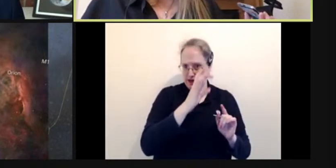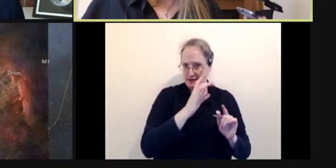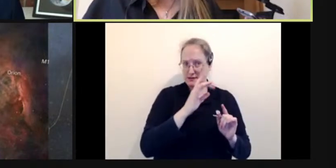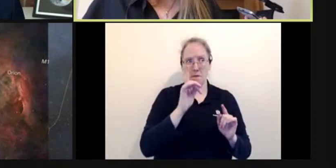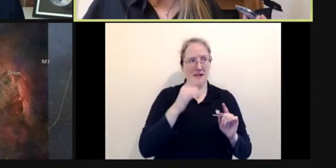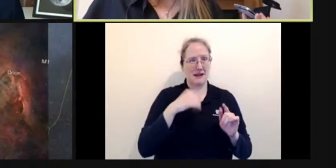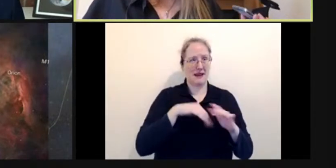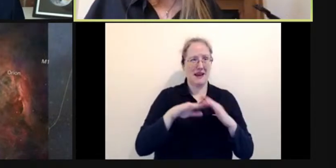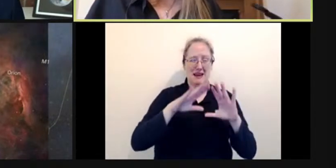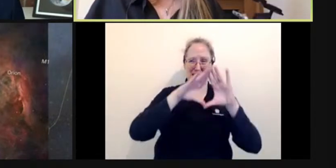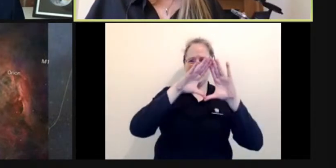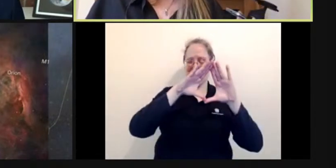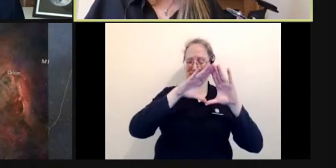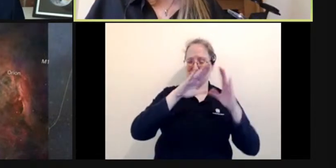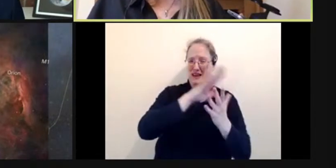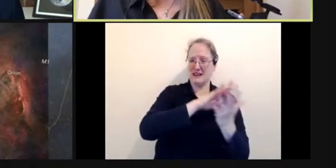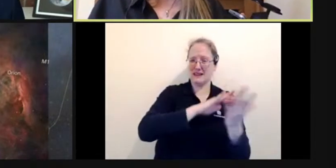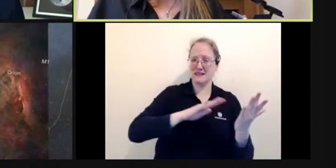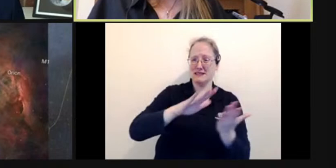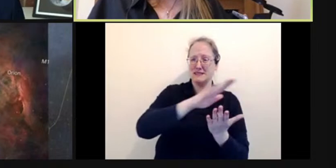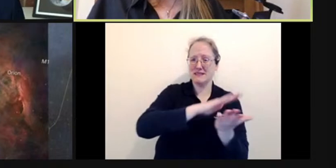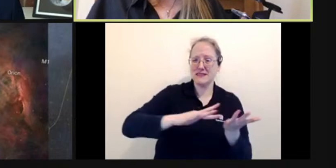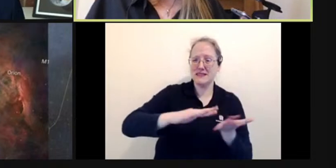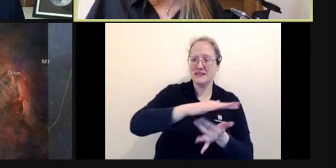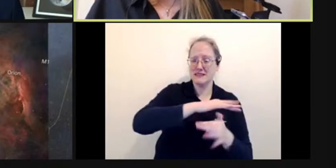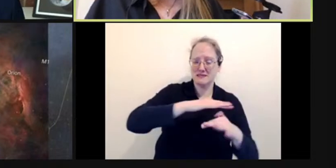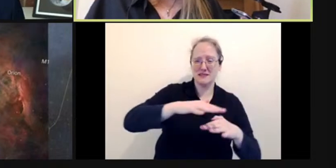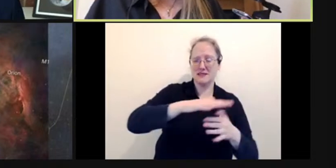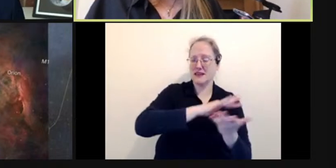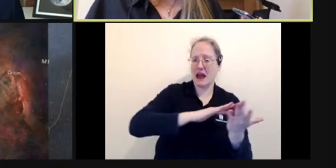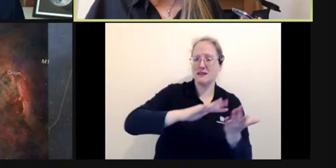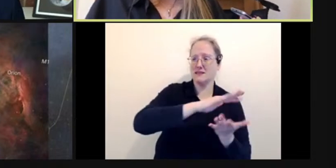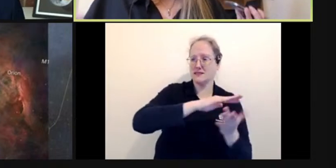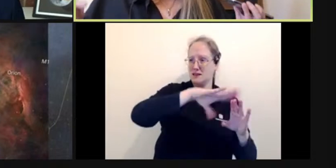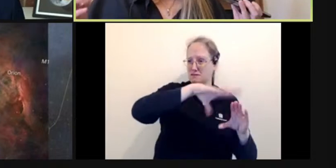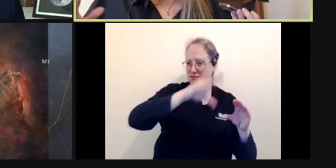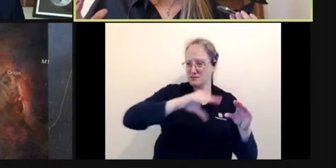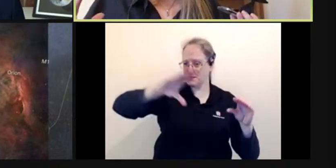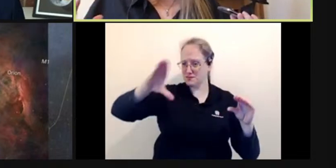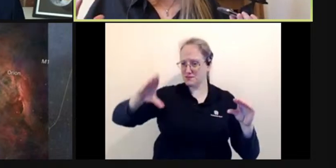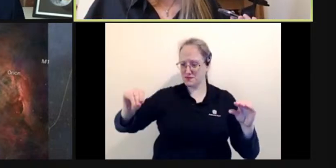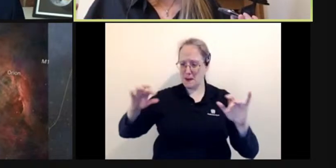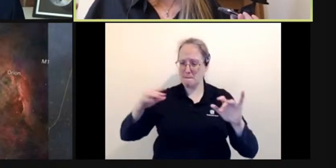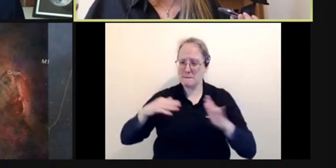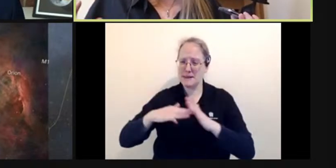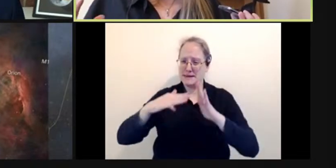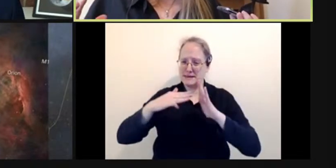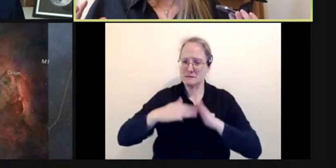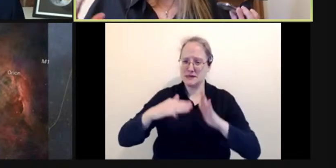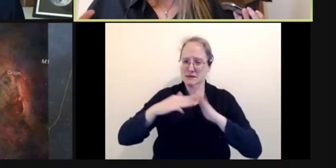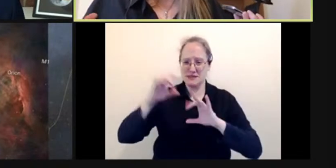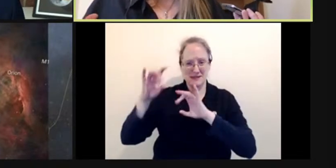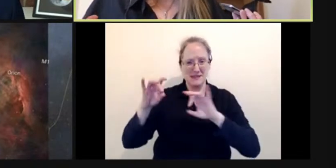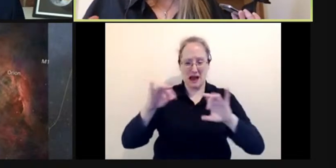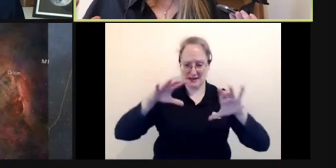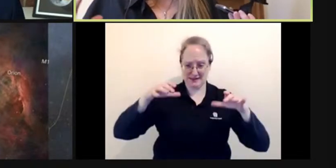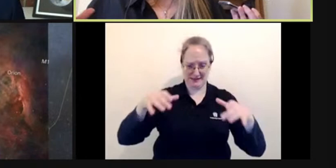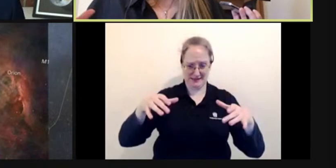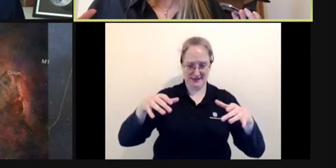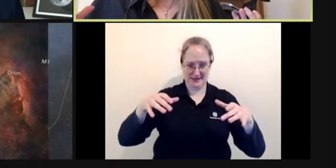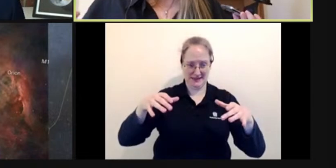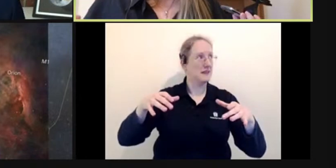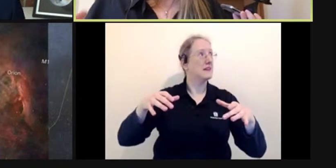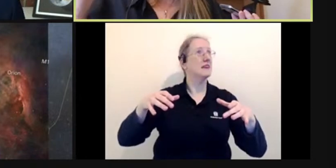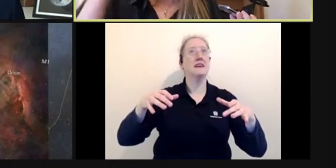up of many billions of stars, and that's just one galaxy. Our universe is made up